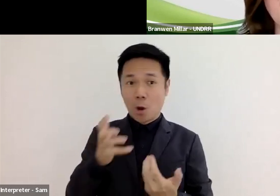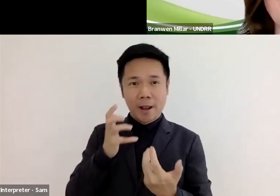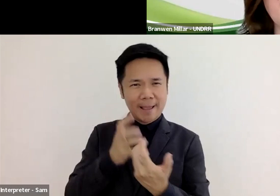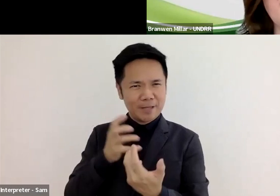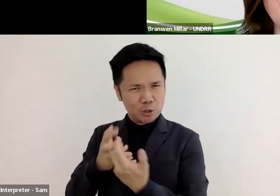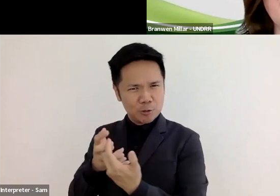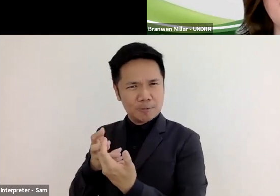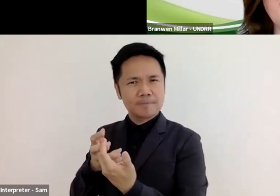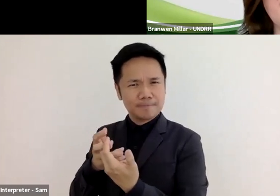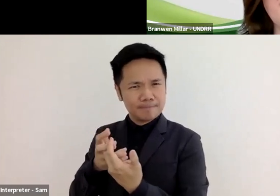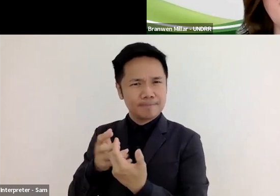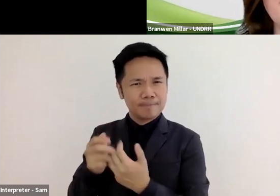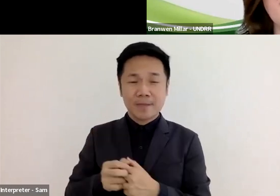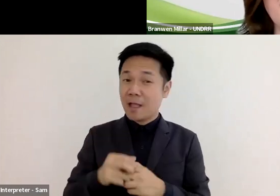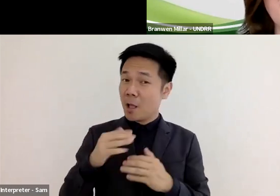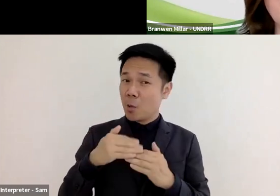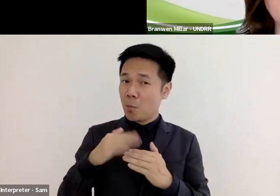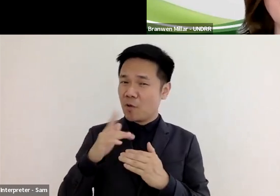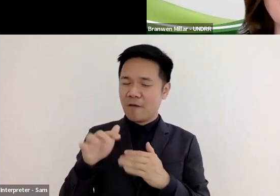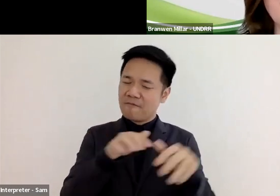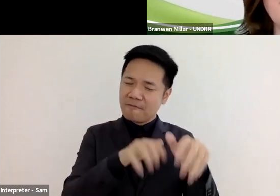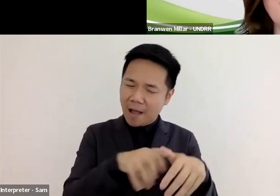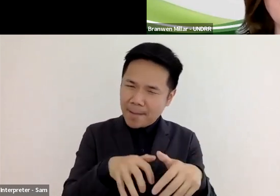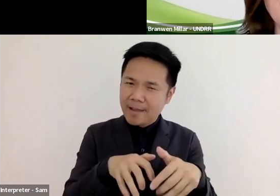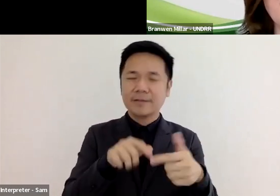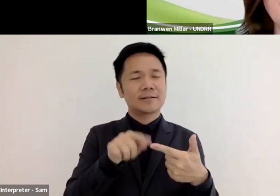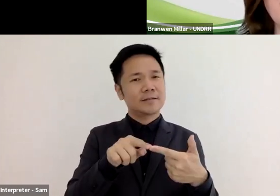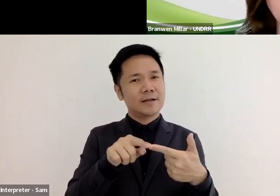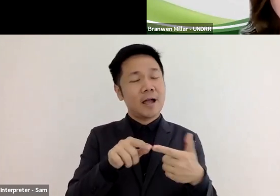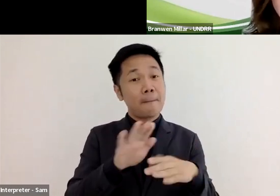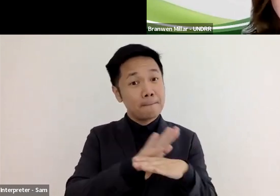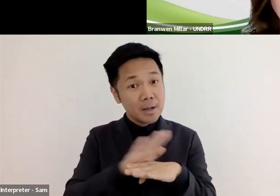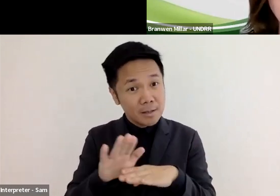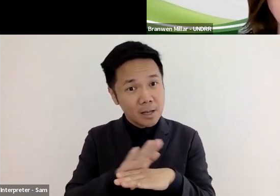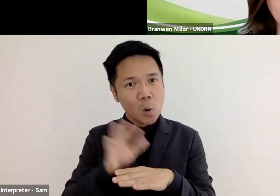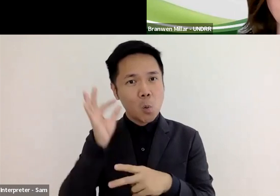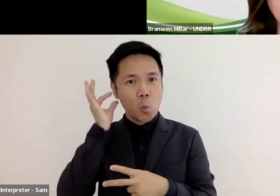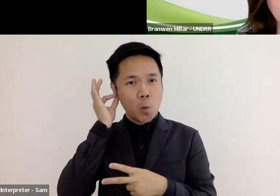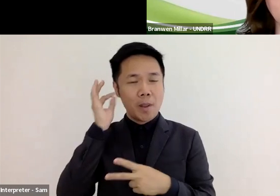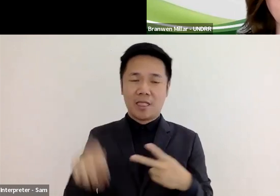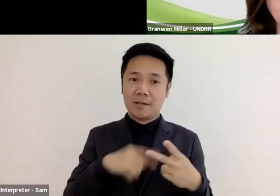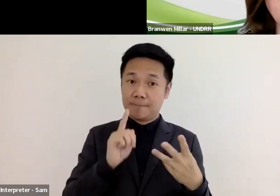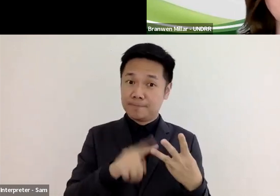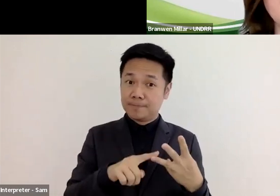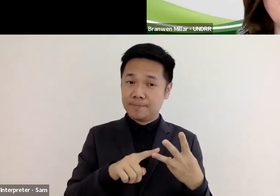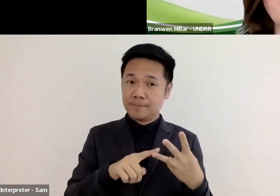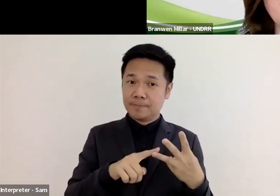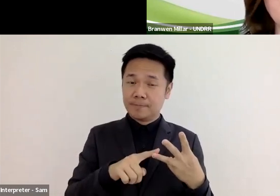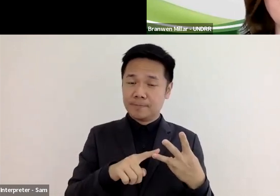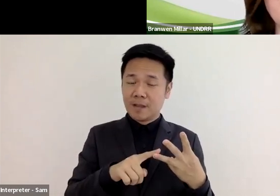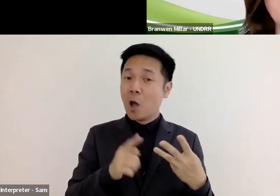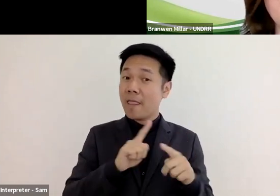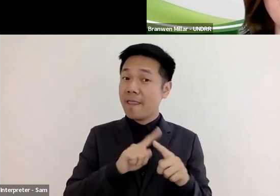such as watermills, tunnel farming, women-led enterprises, cooperatives, saving credit